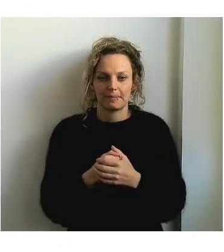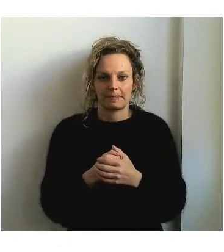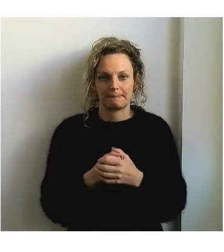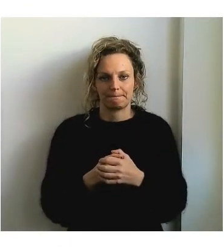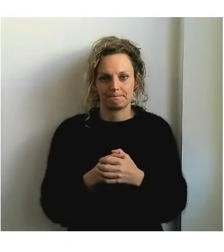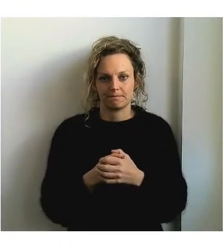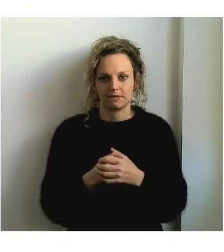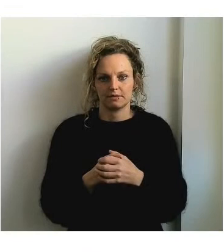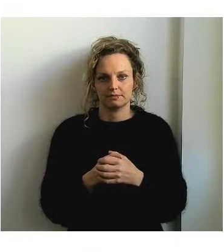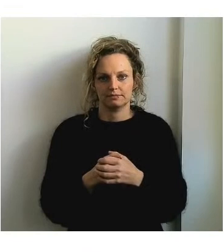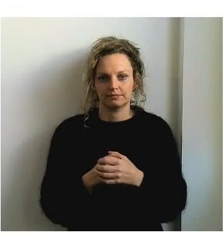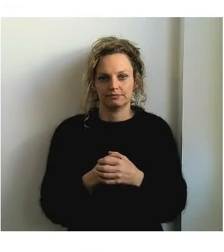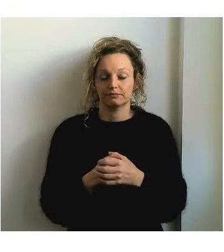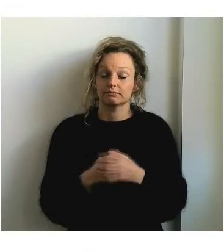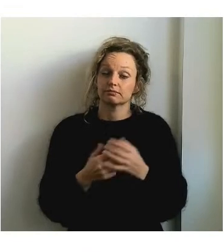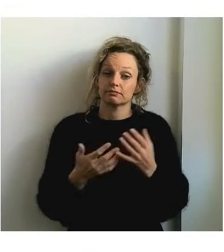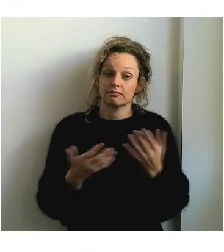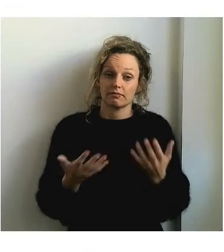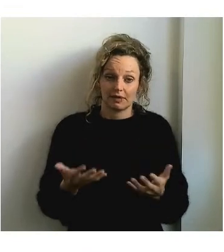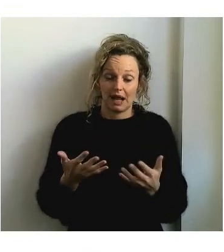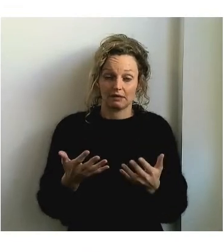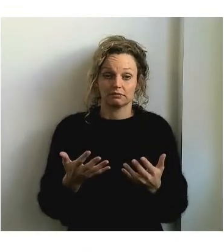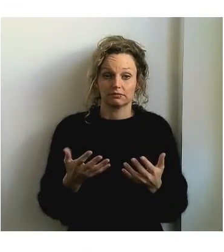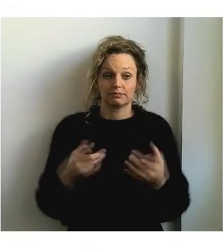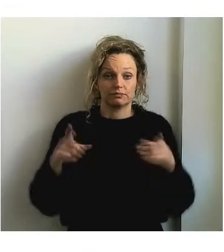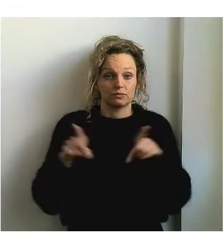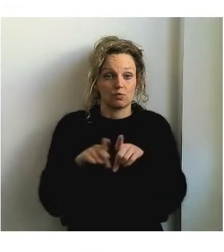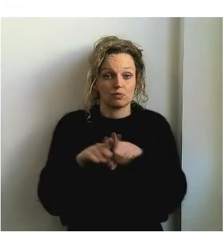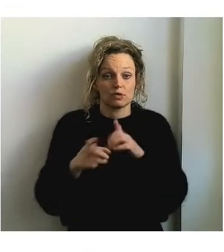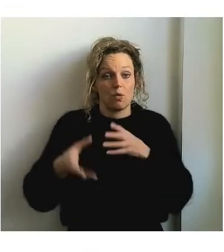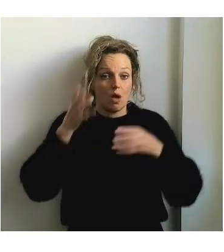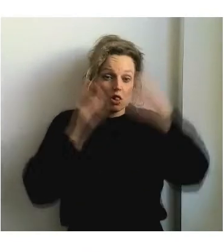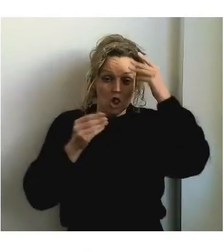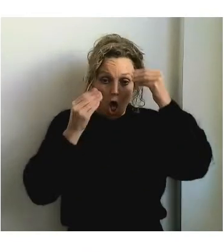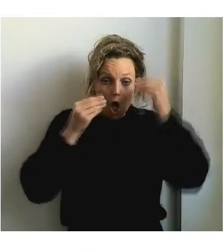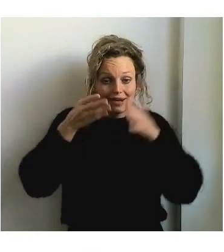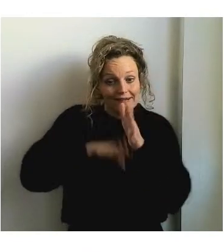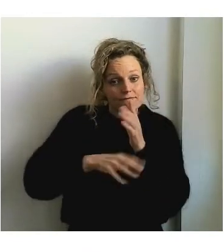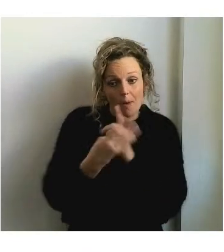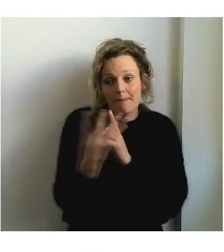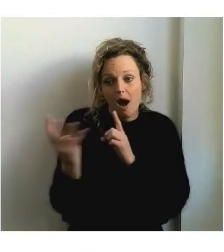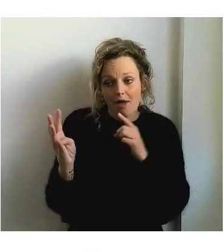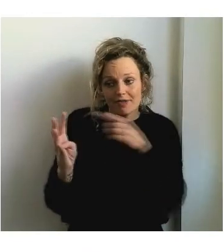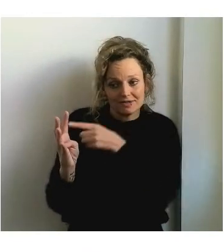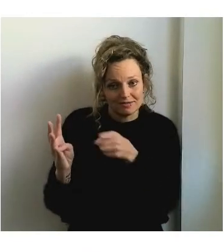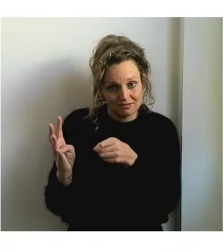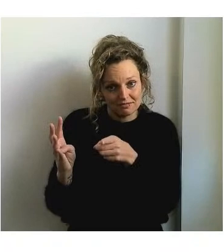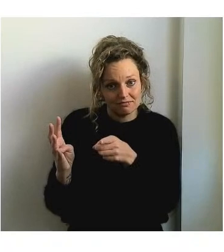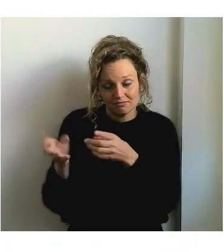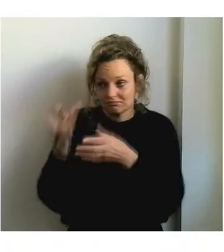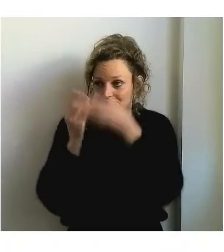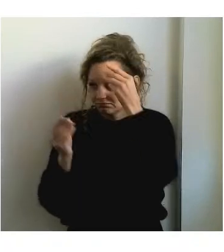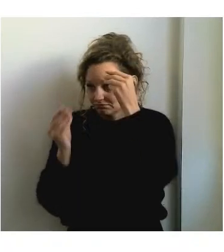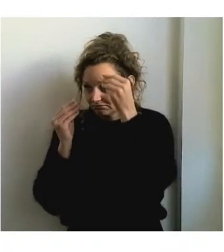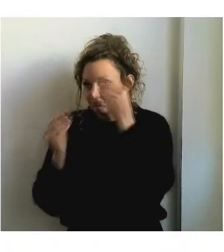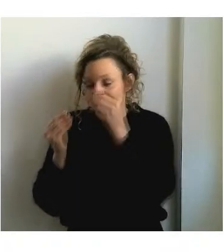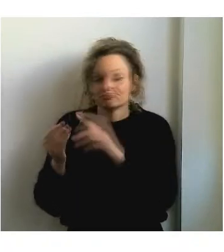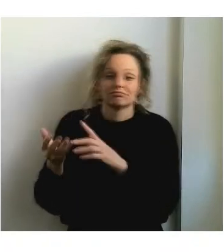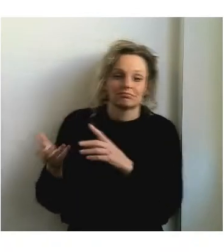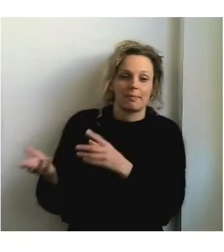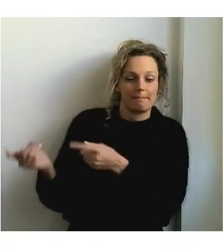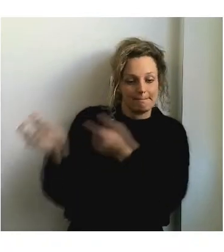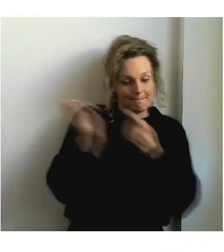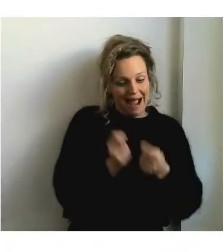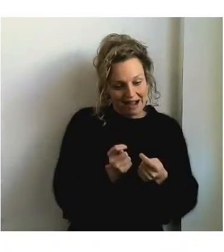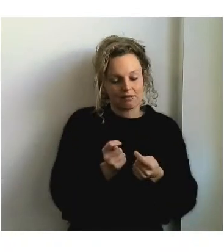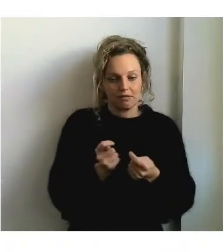well, learning from others and bringing that back into the business was really important. And again, all of this was actually, for